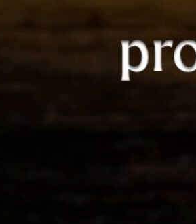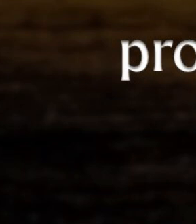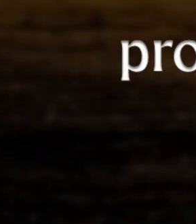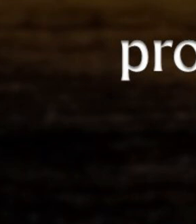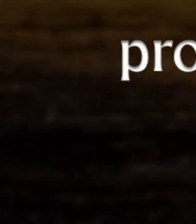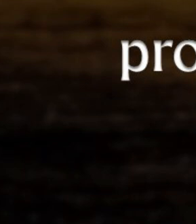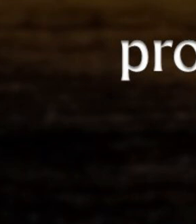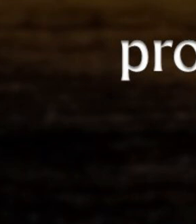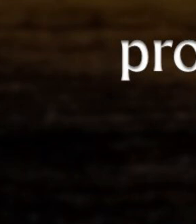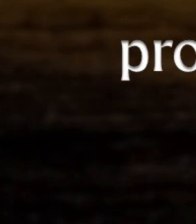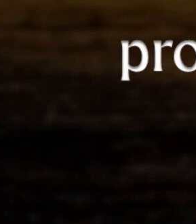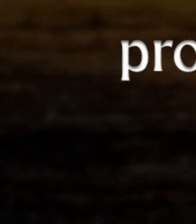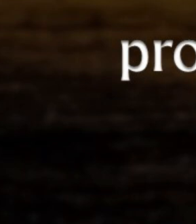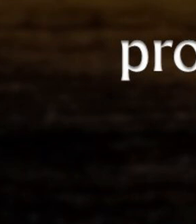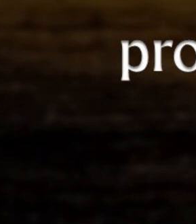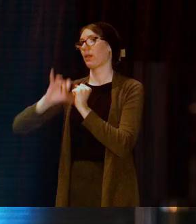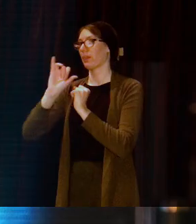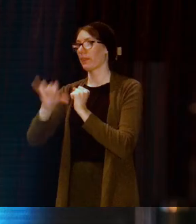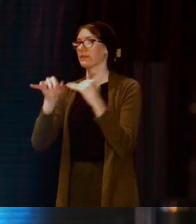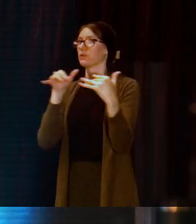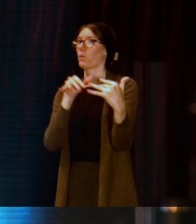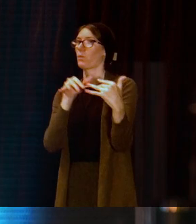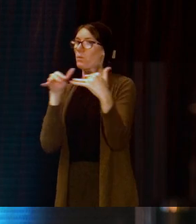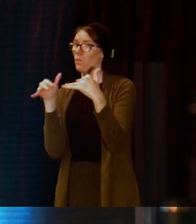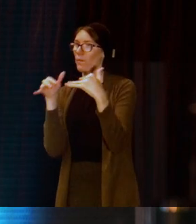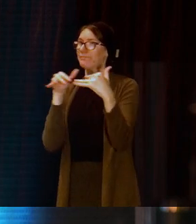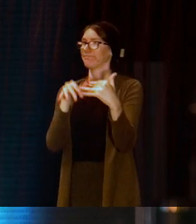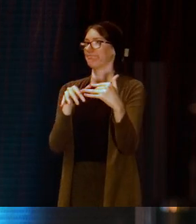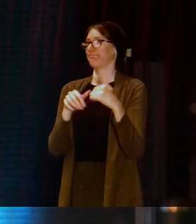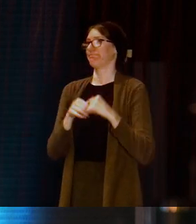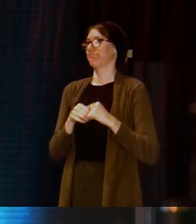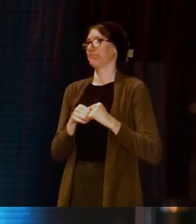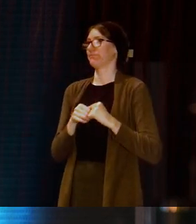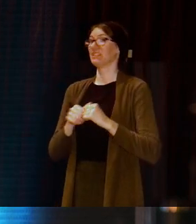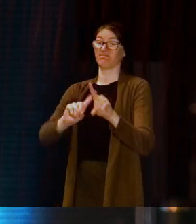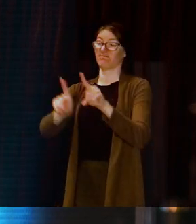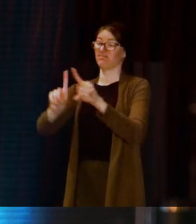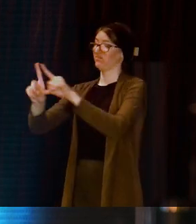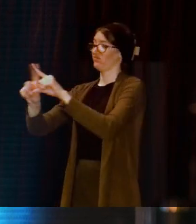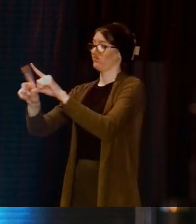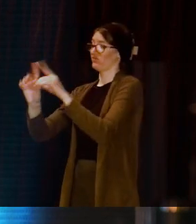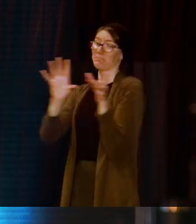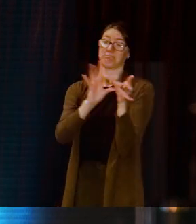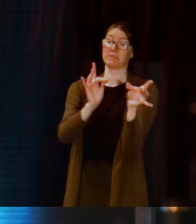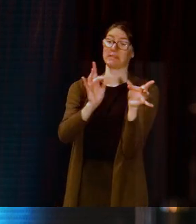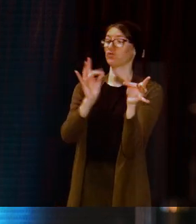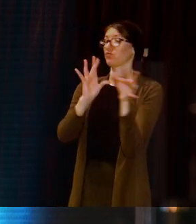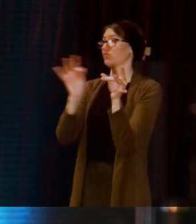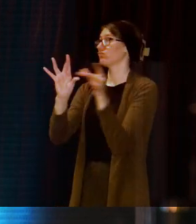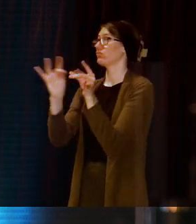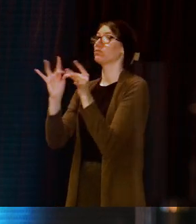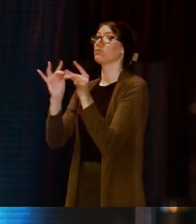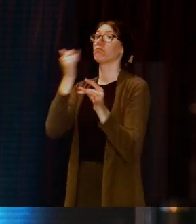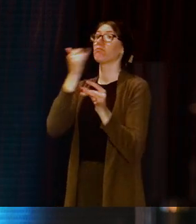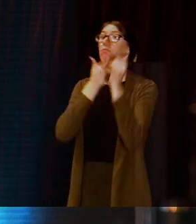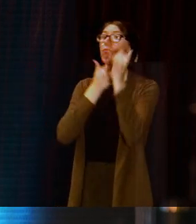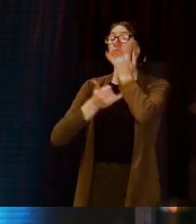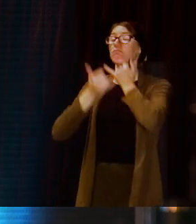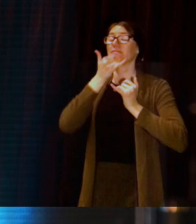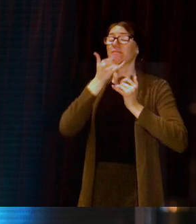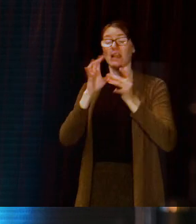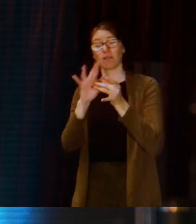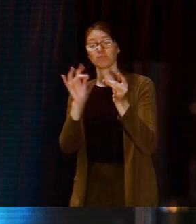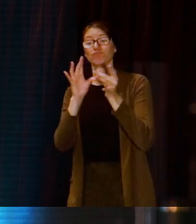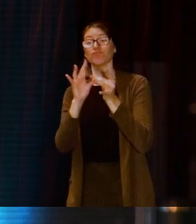which propaganda is the new weapon of warfare. And there's all kinds of propaganda out there. Misinformation is used to get